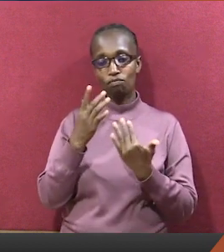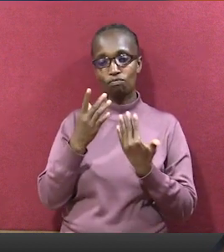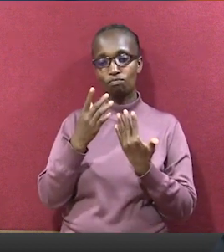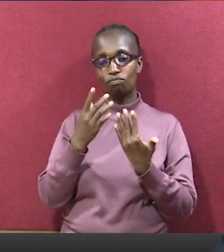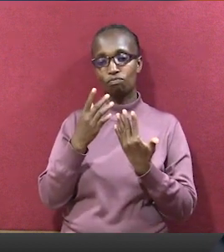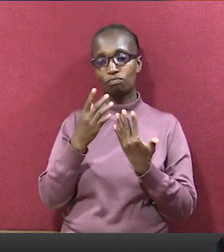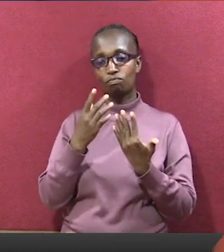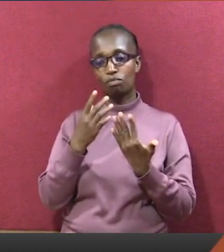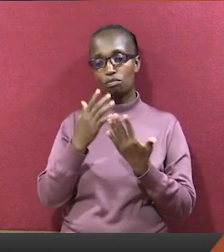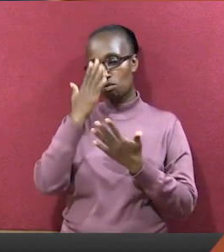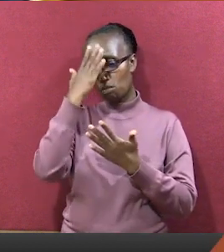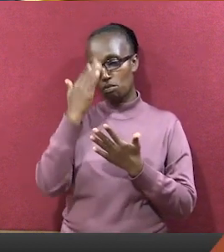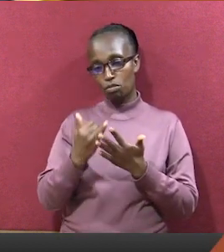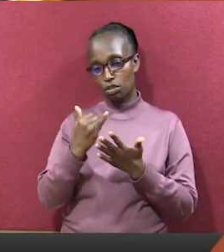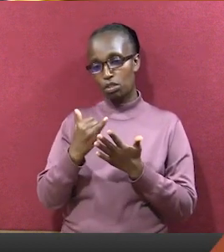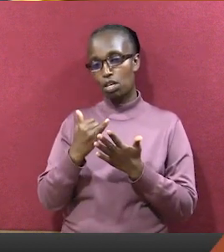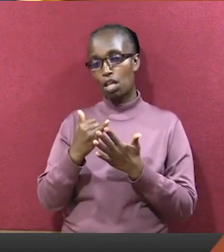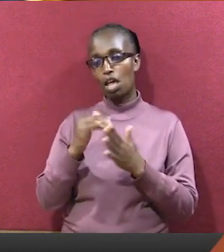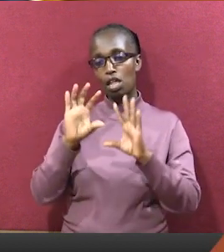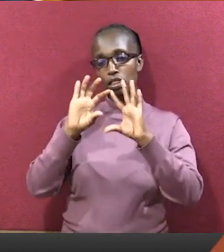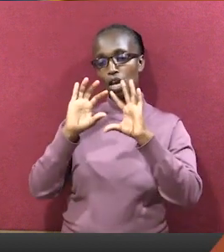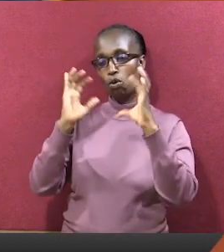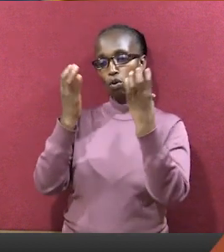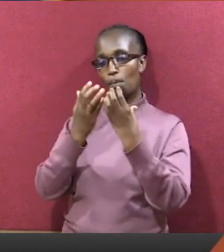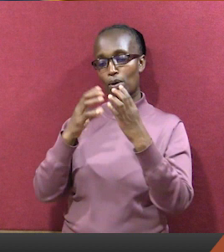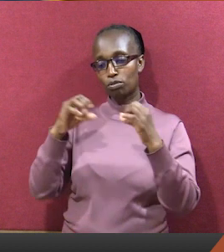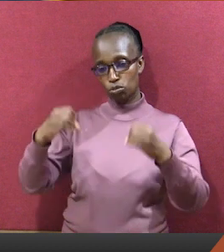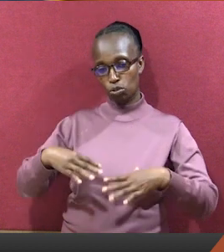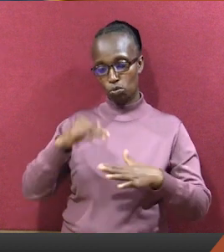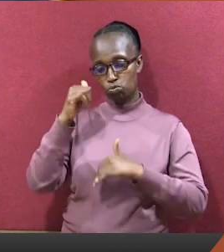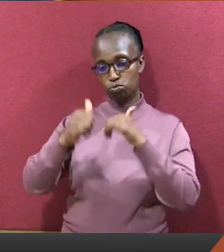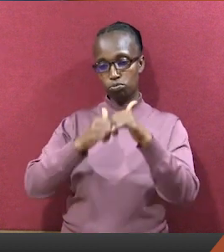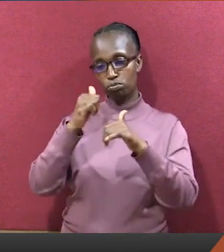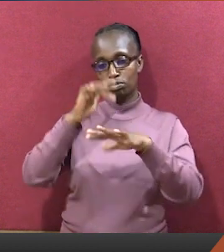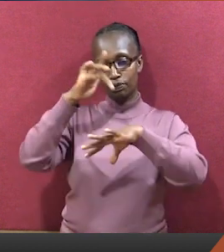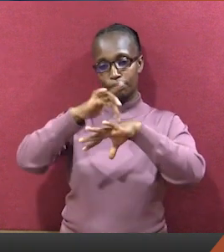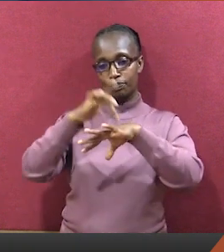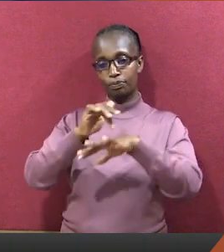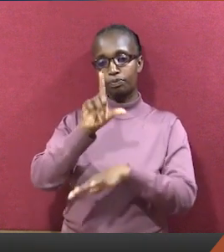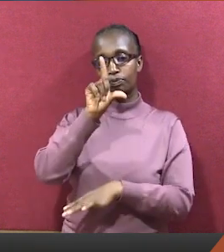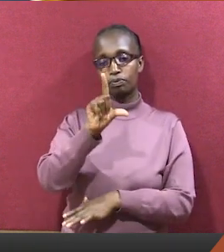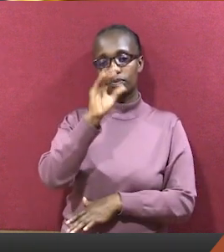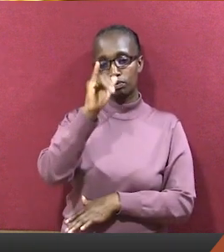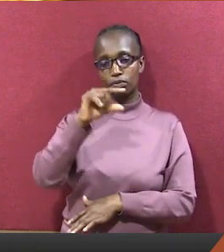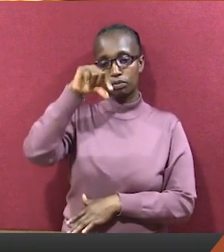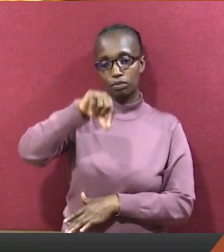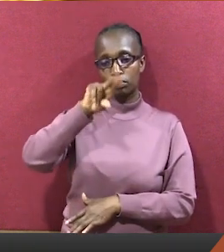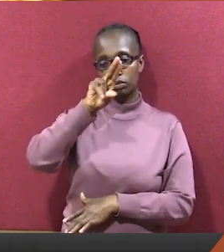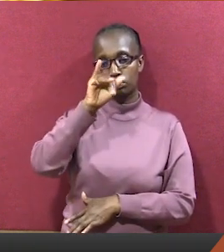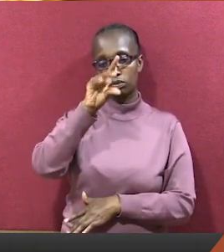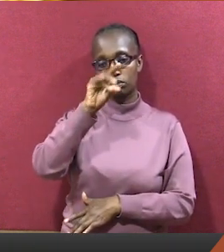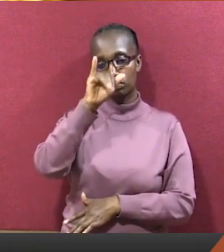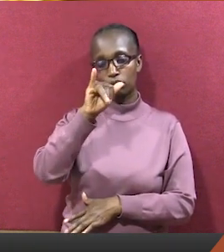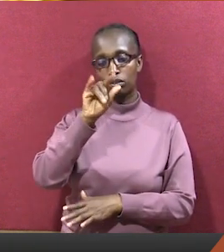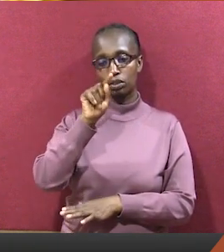risks of debt distress due to persistent global shocks that adversely affect the